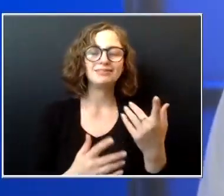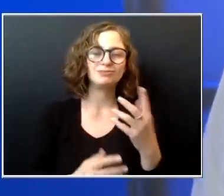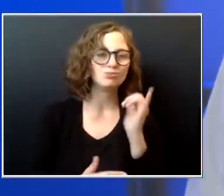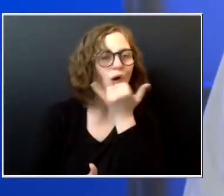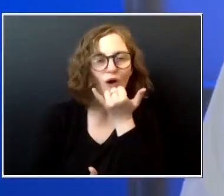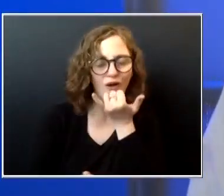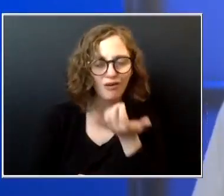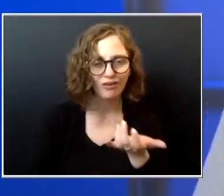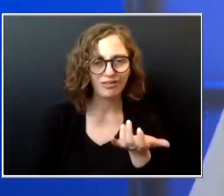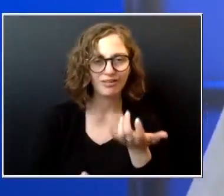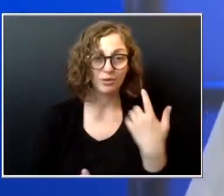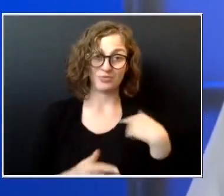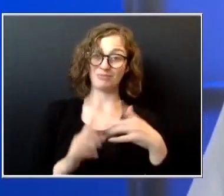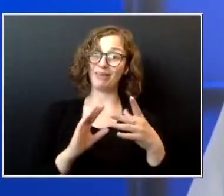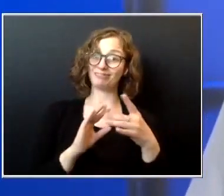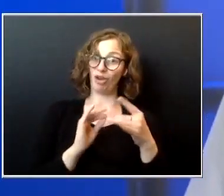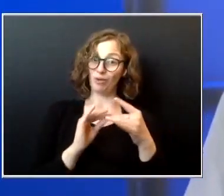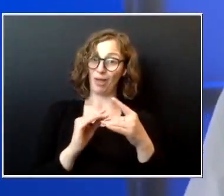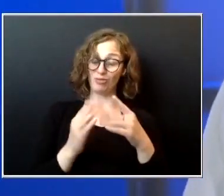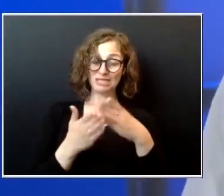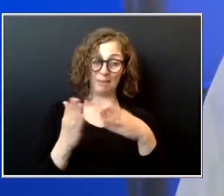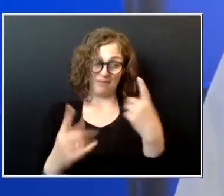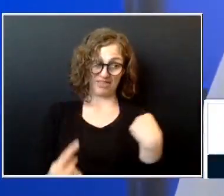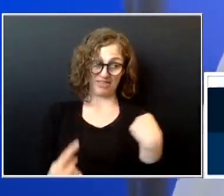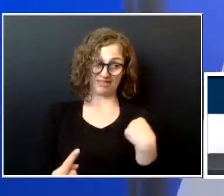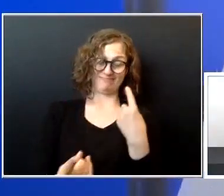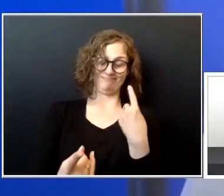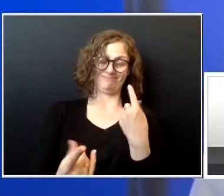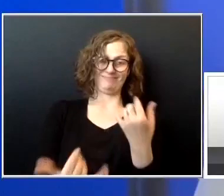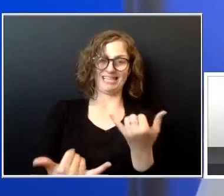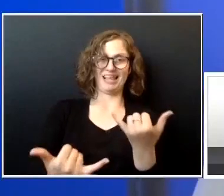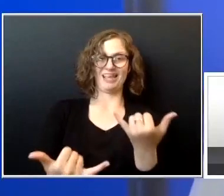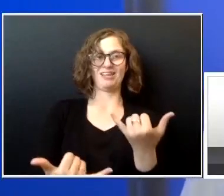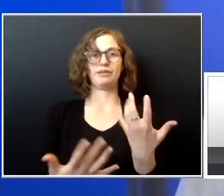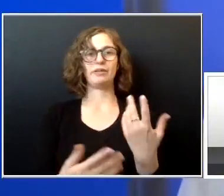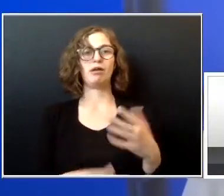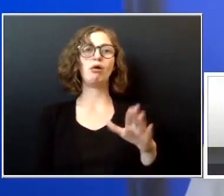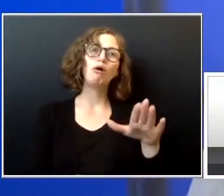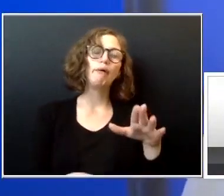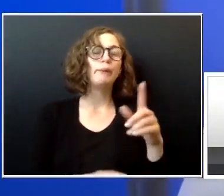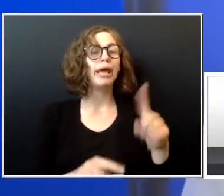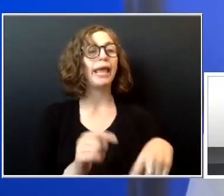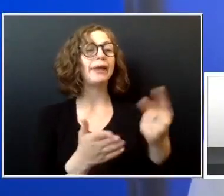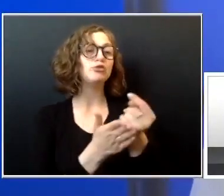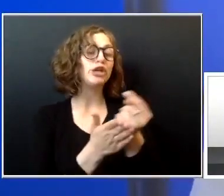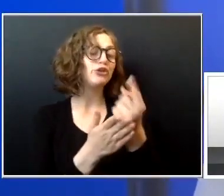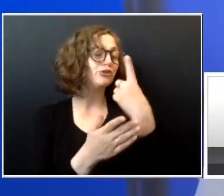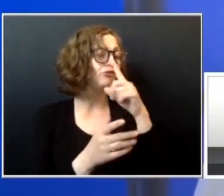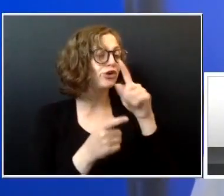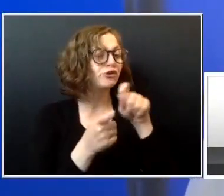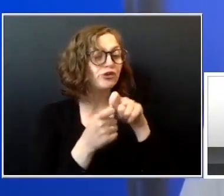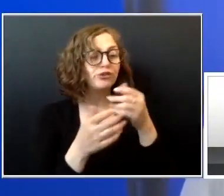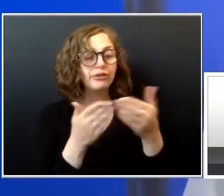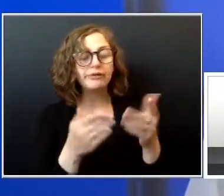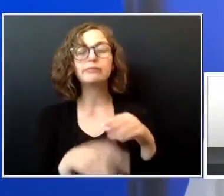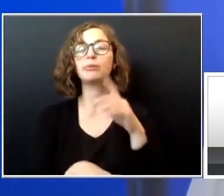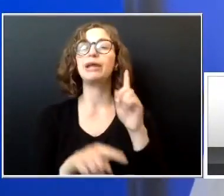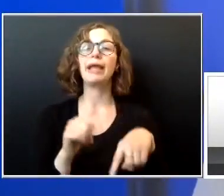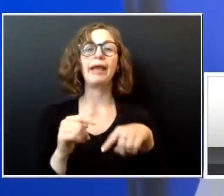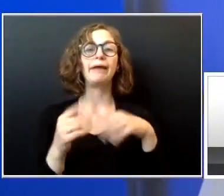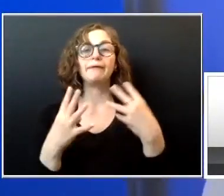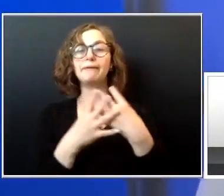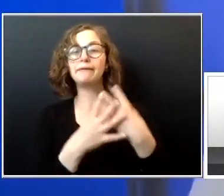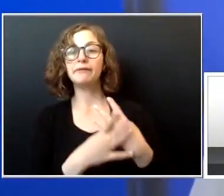some of it right now. It's like, okay, you can't be treated for certain things. You can't undergo screening for certain things. Another